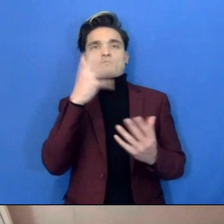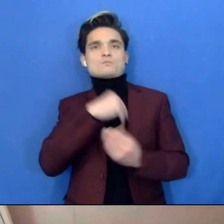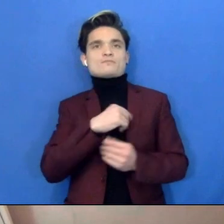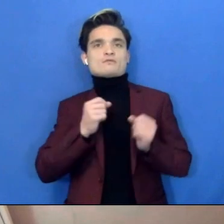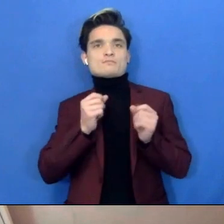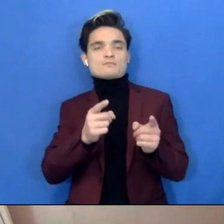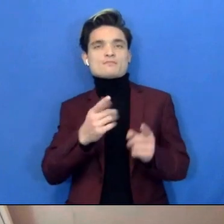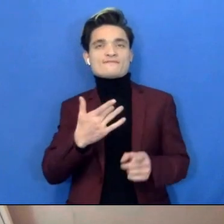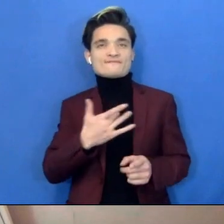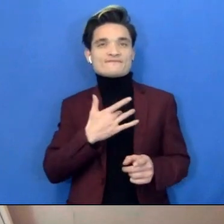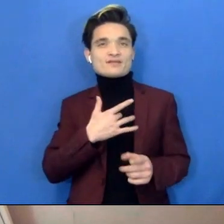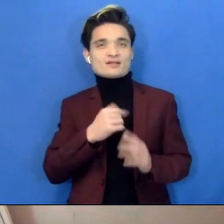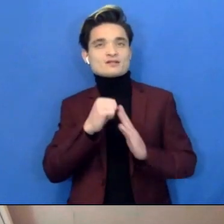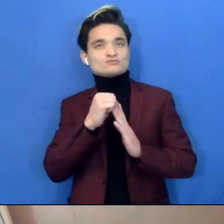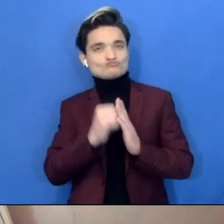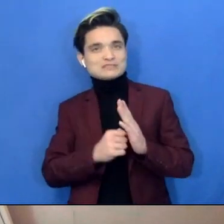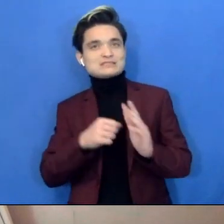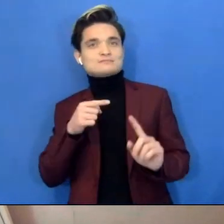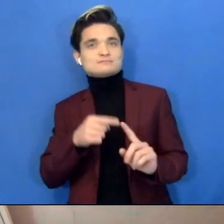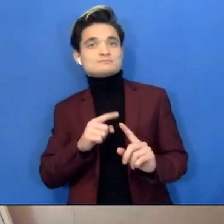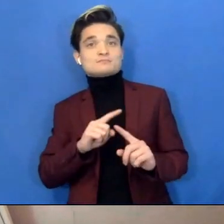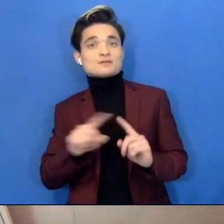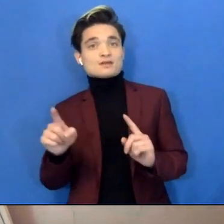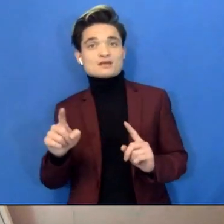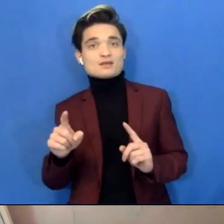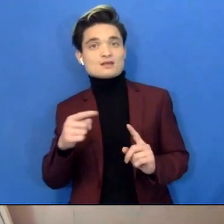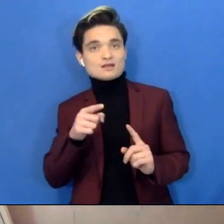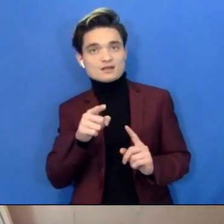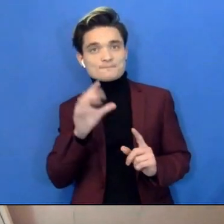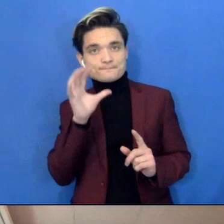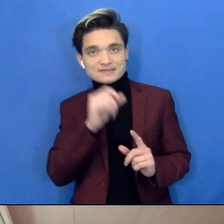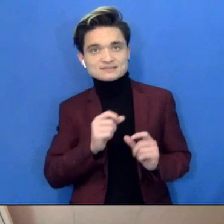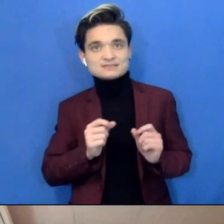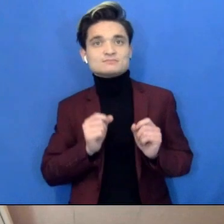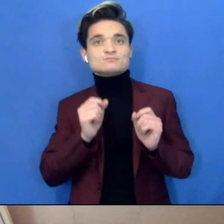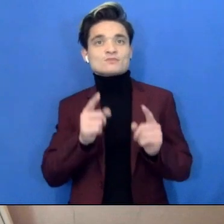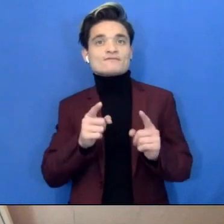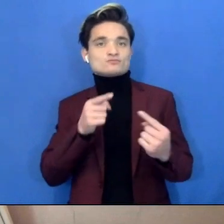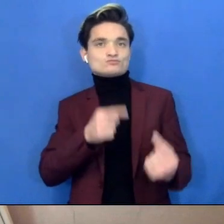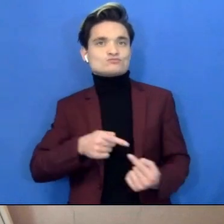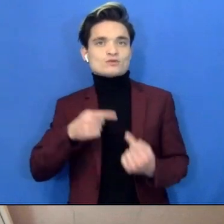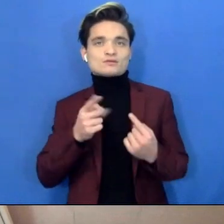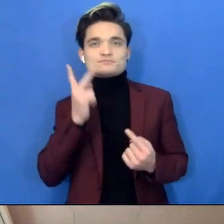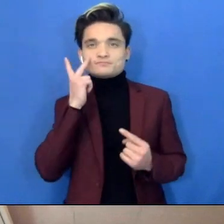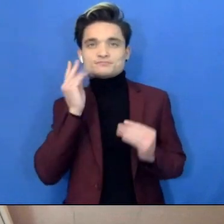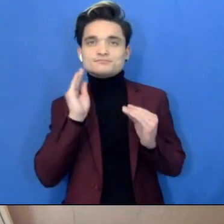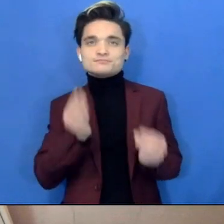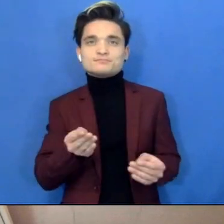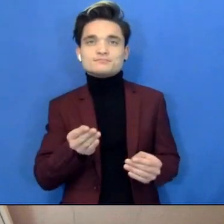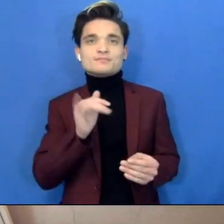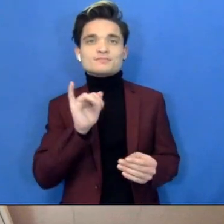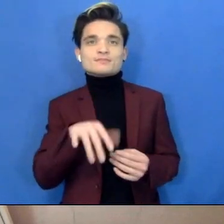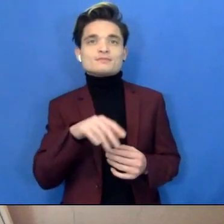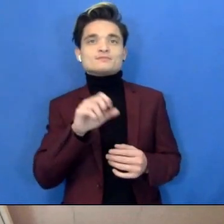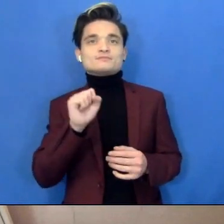impro part, the struggling, the spontaneity of it. That's it.